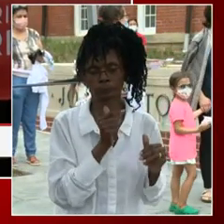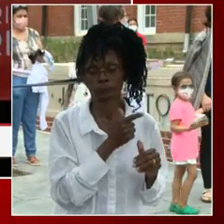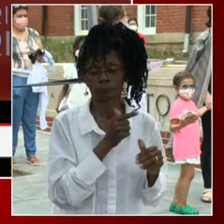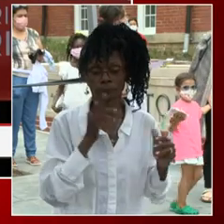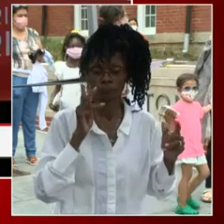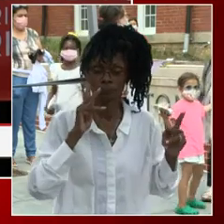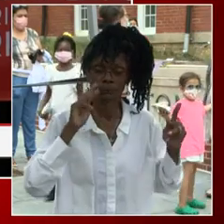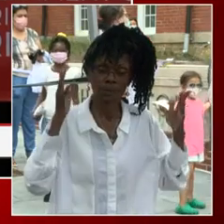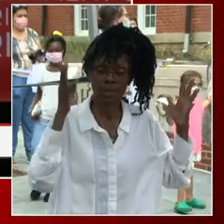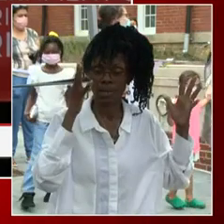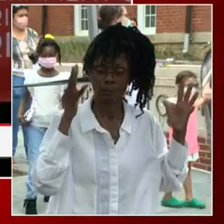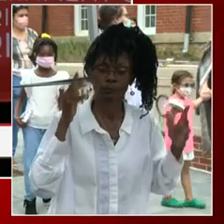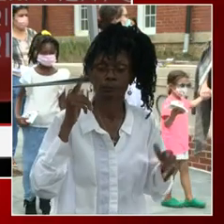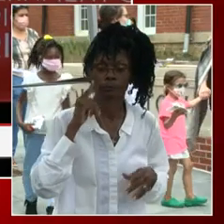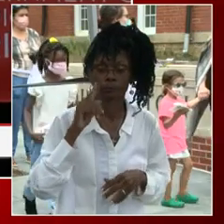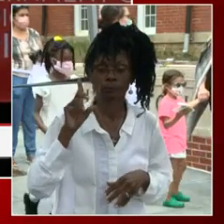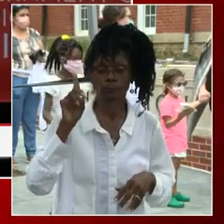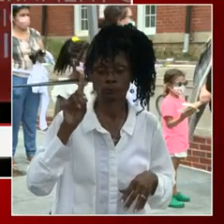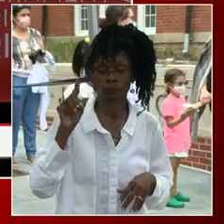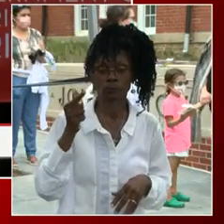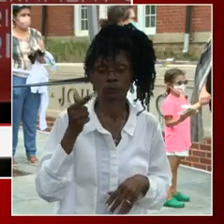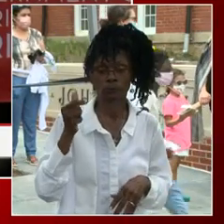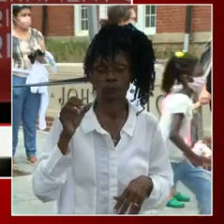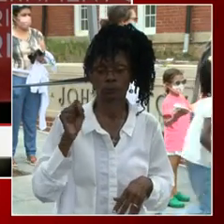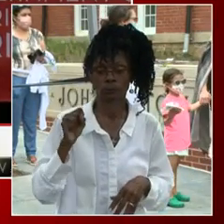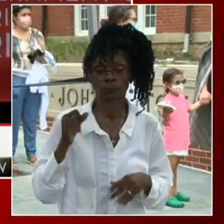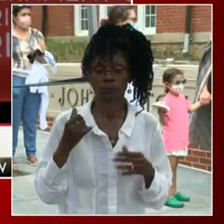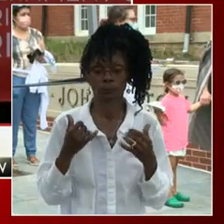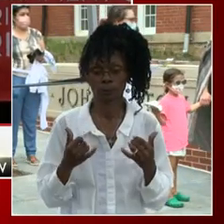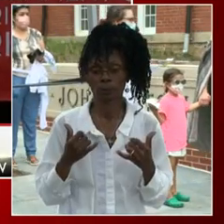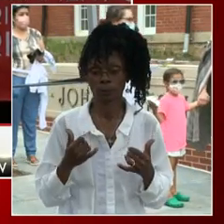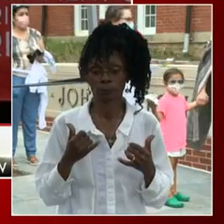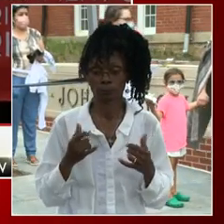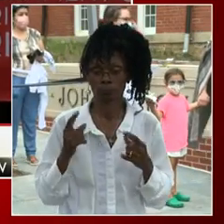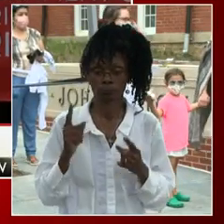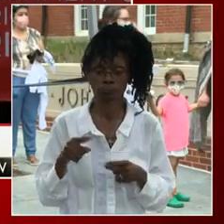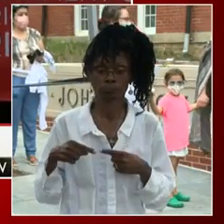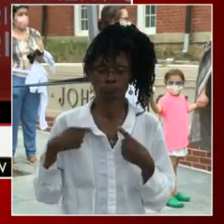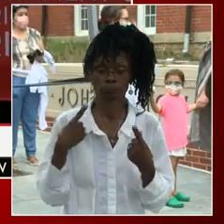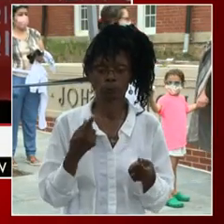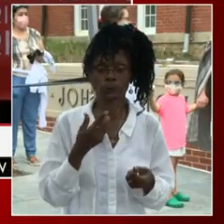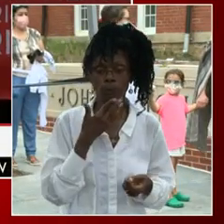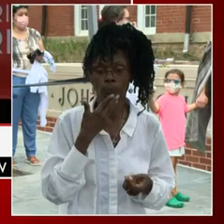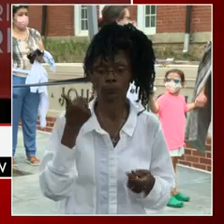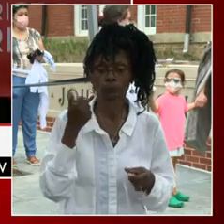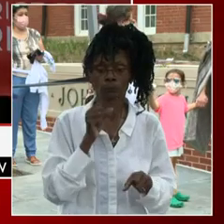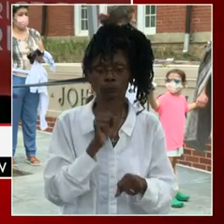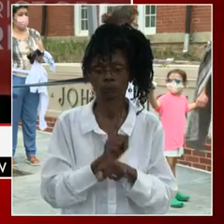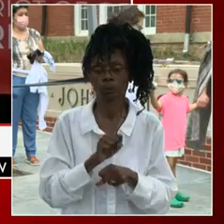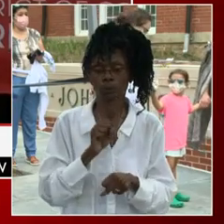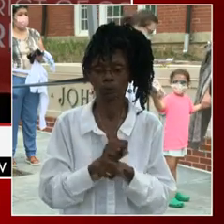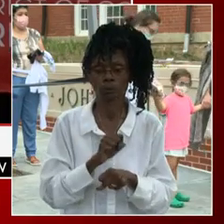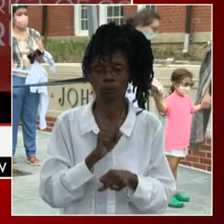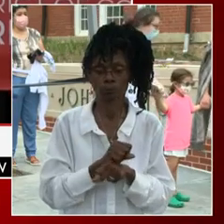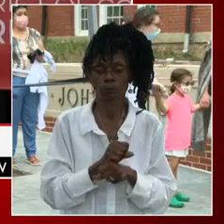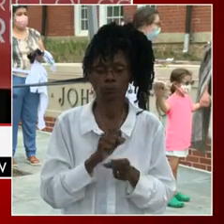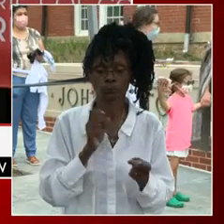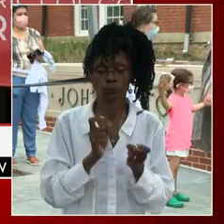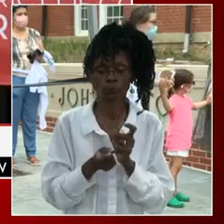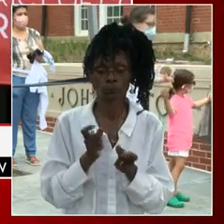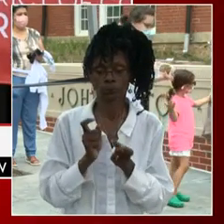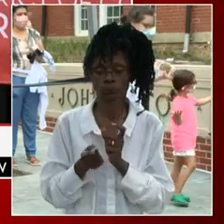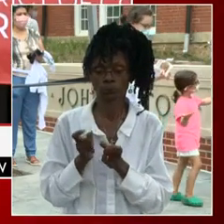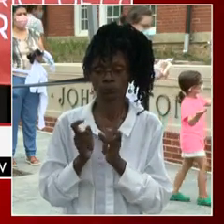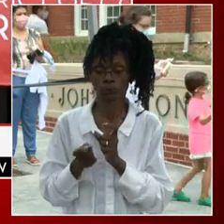This is truly a historic job. The Eaton Elementary School modernization is an example of how DGS architects